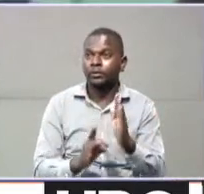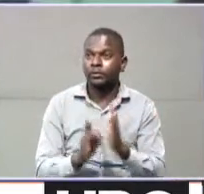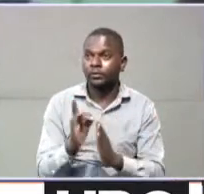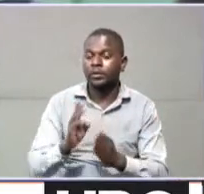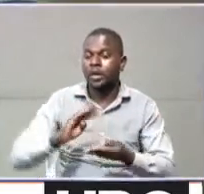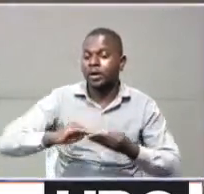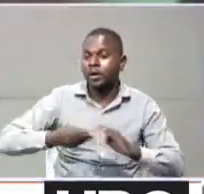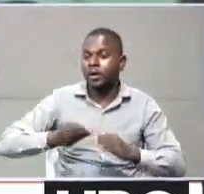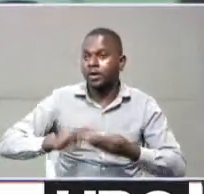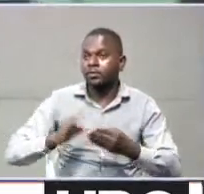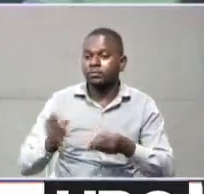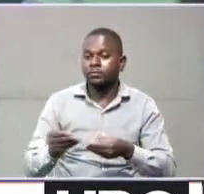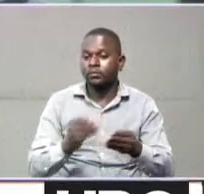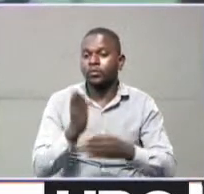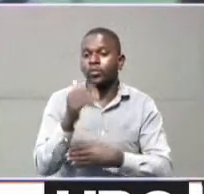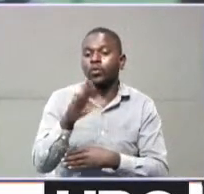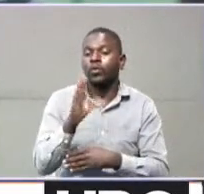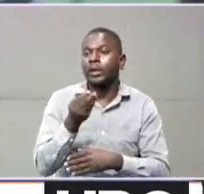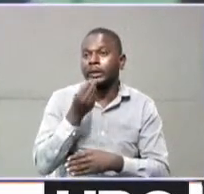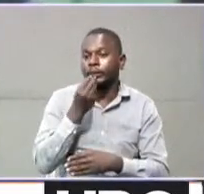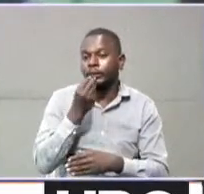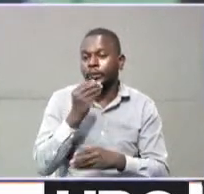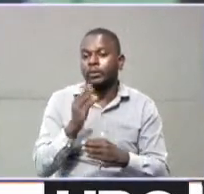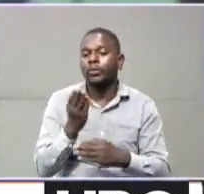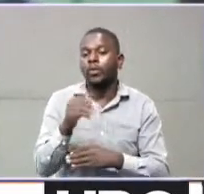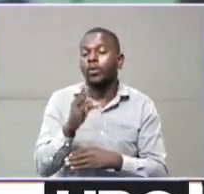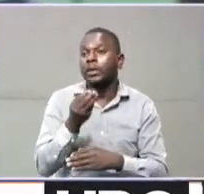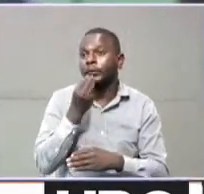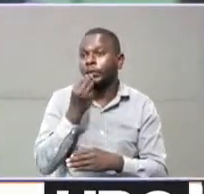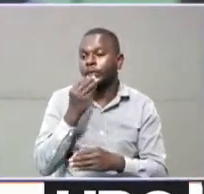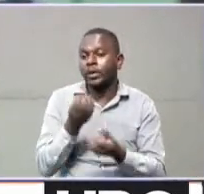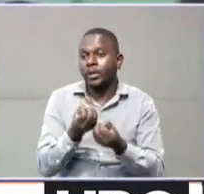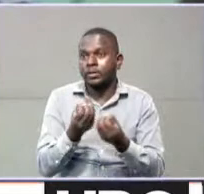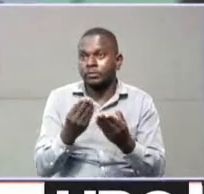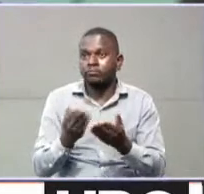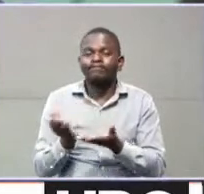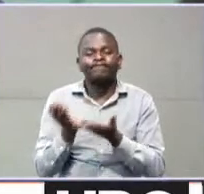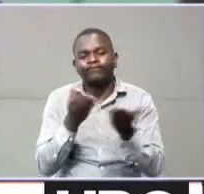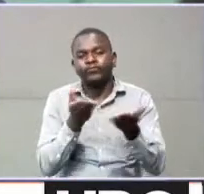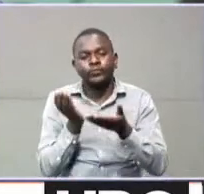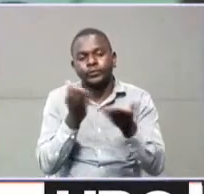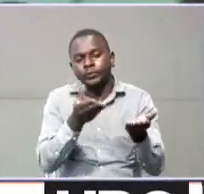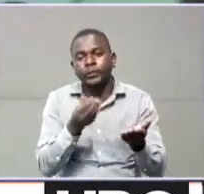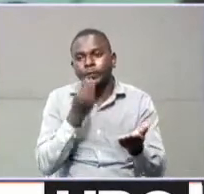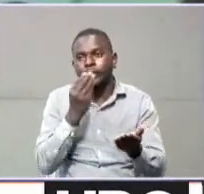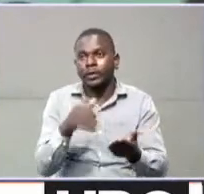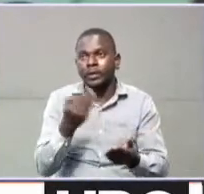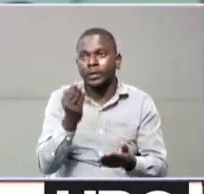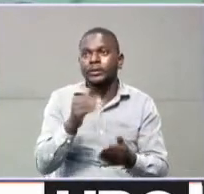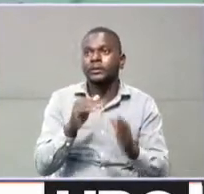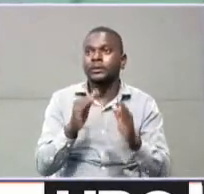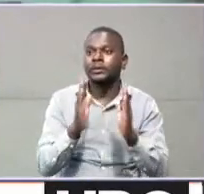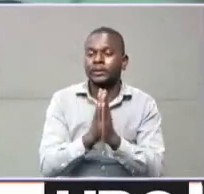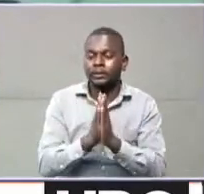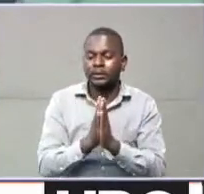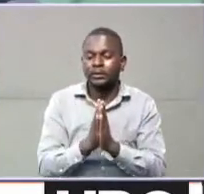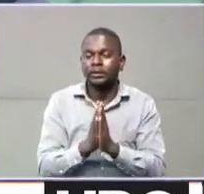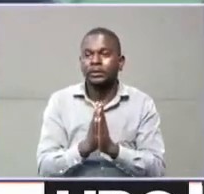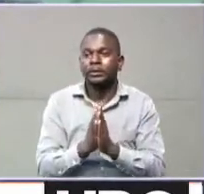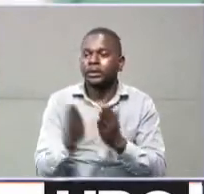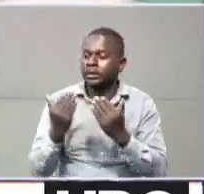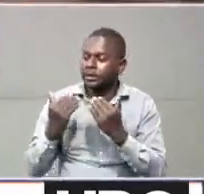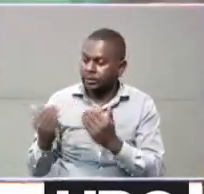partners to provide more food and more food like many times are going to karamoja next sunday thank you so